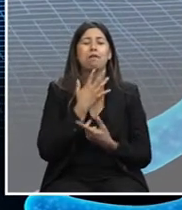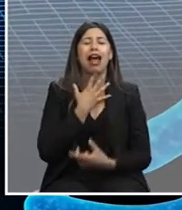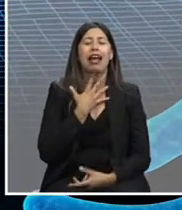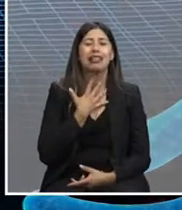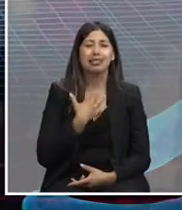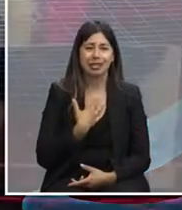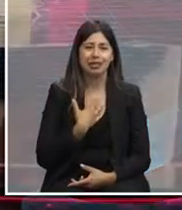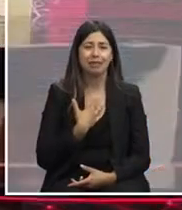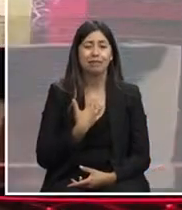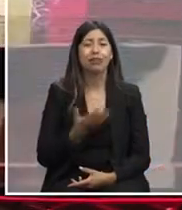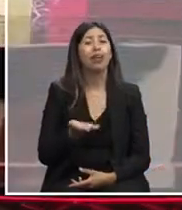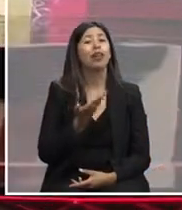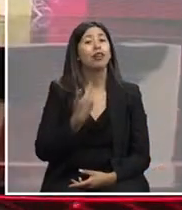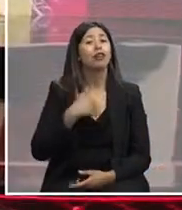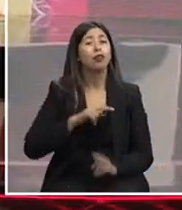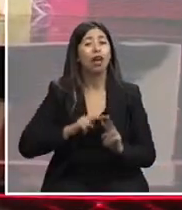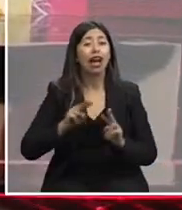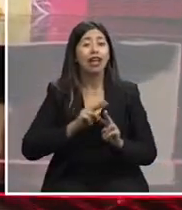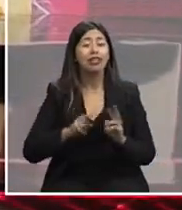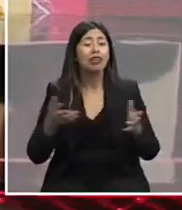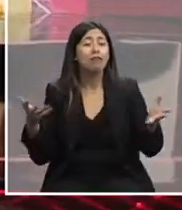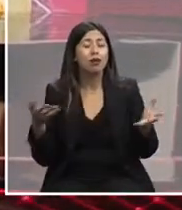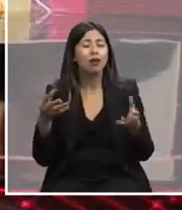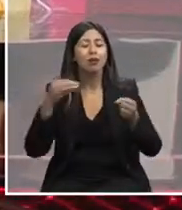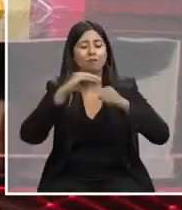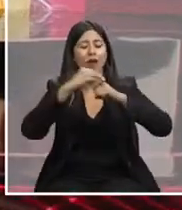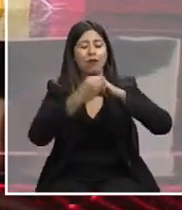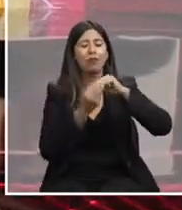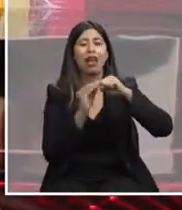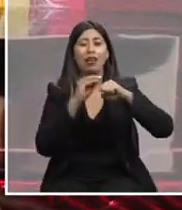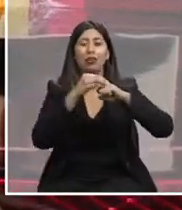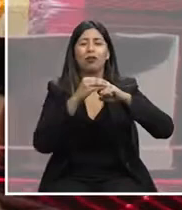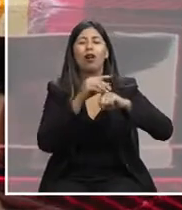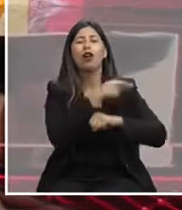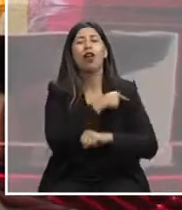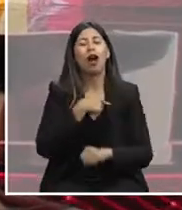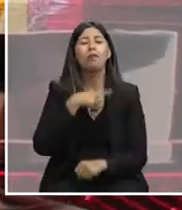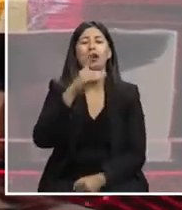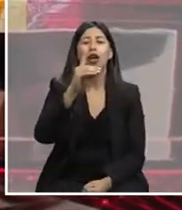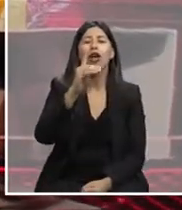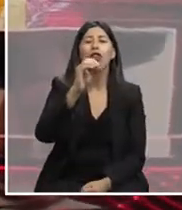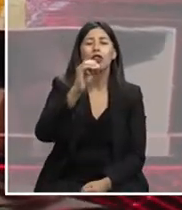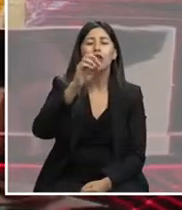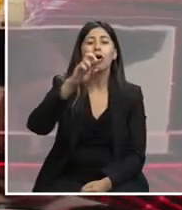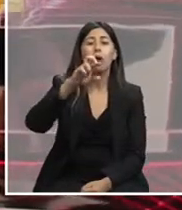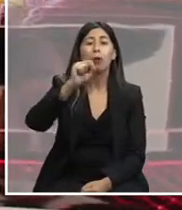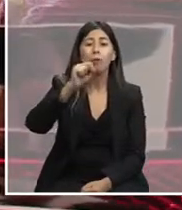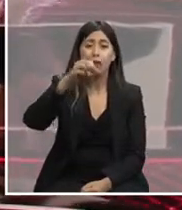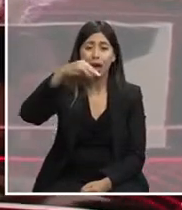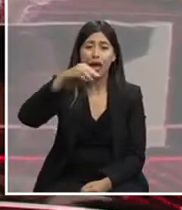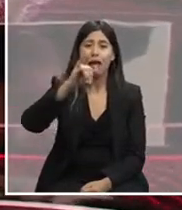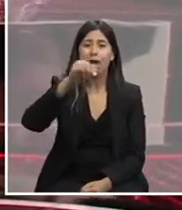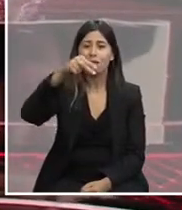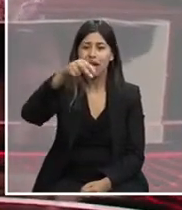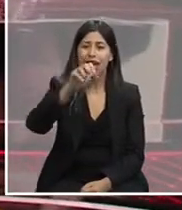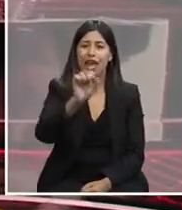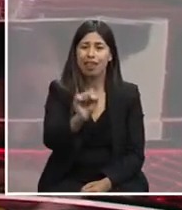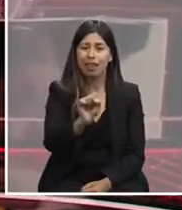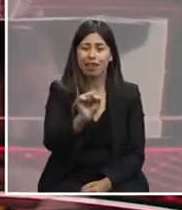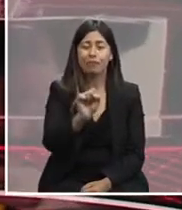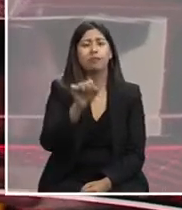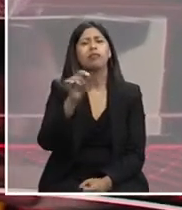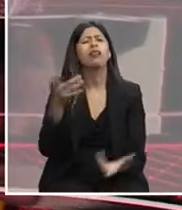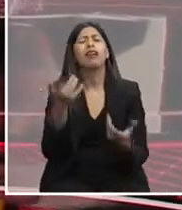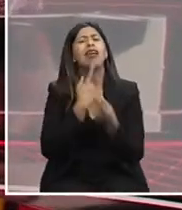dopamine. So what are the fundamental human desires? The behaviors